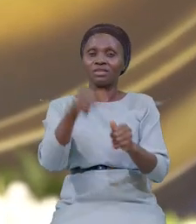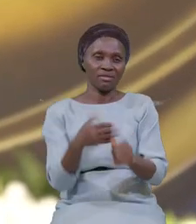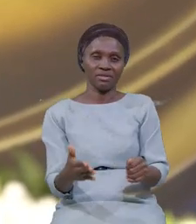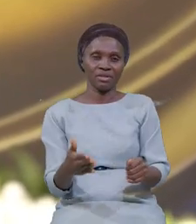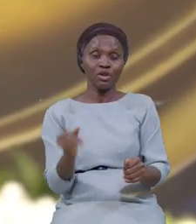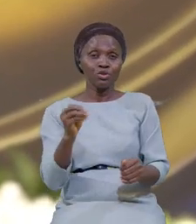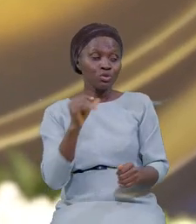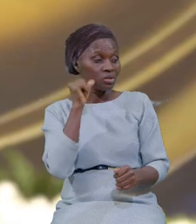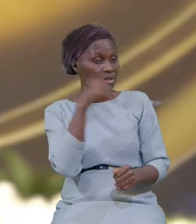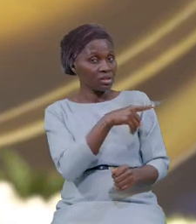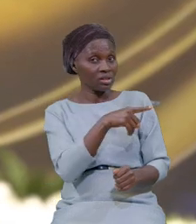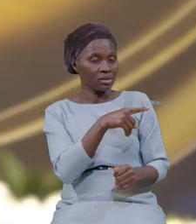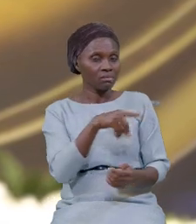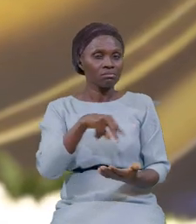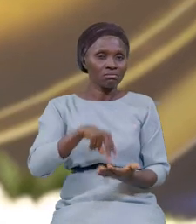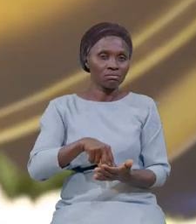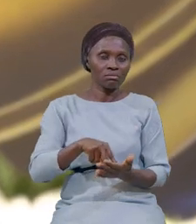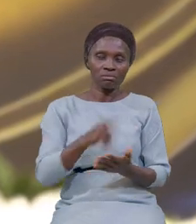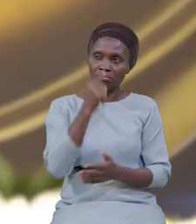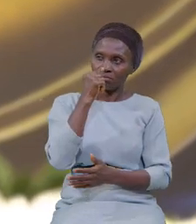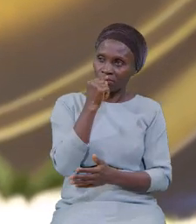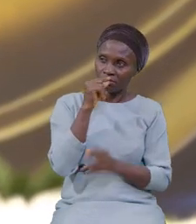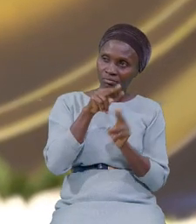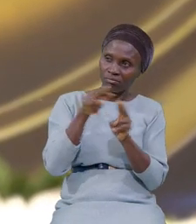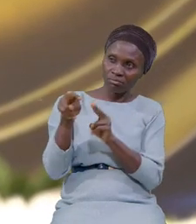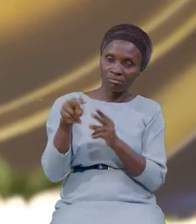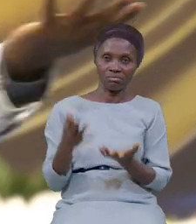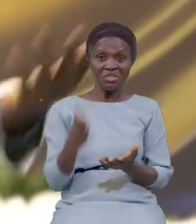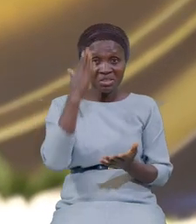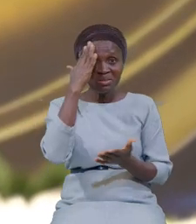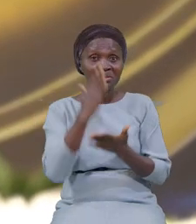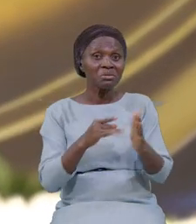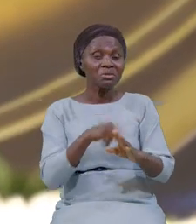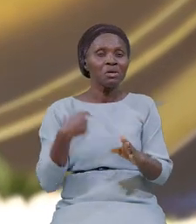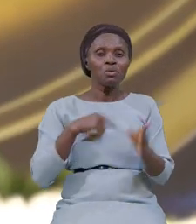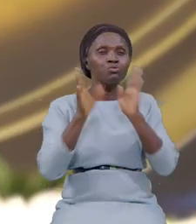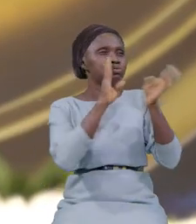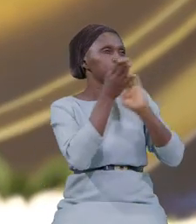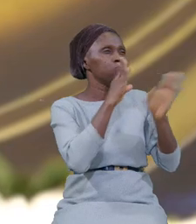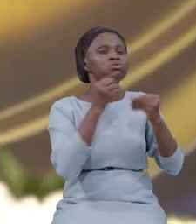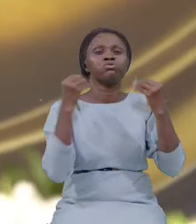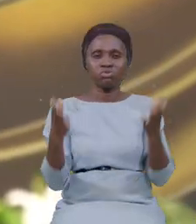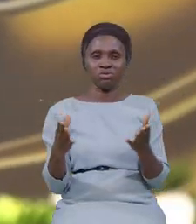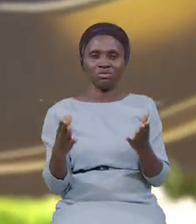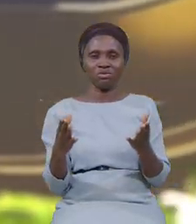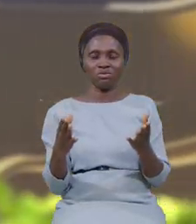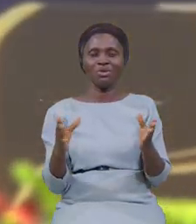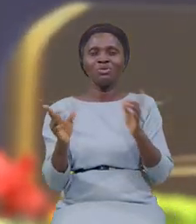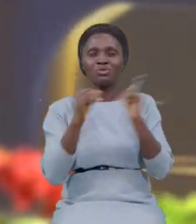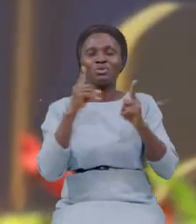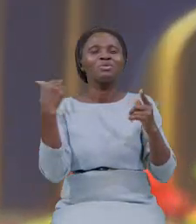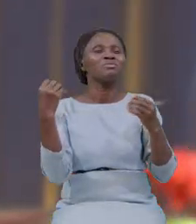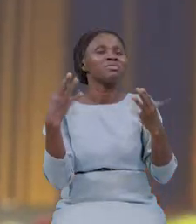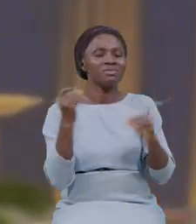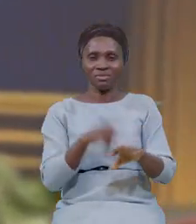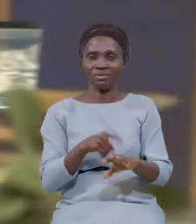we talk too fast, too often, too loud. And so we miss our